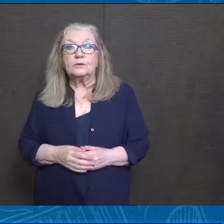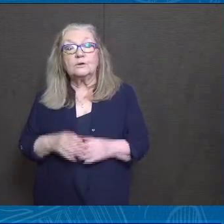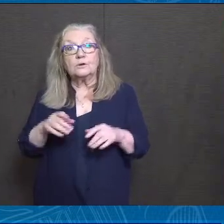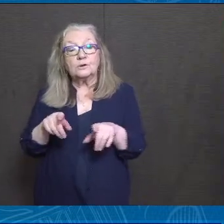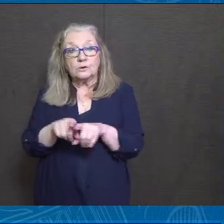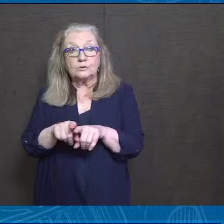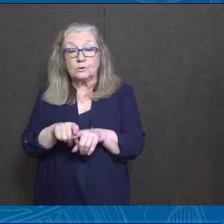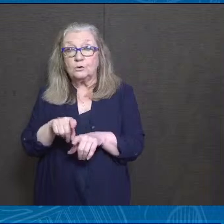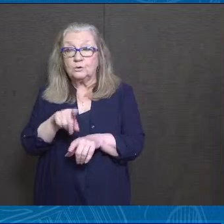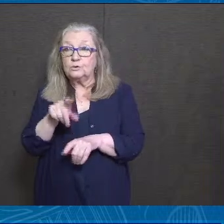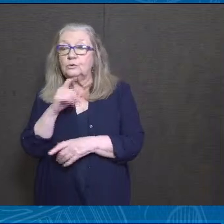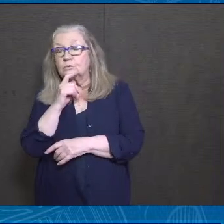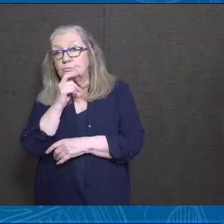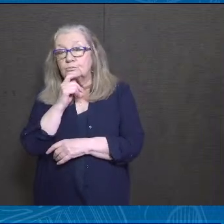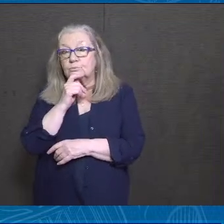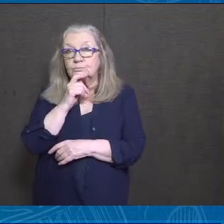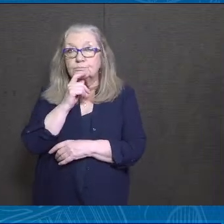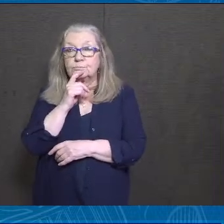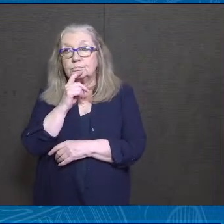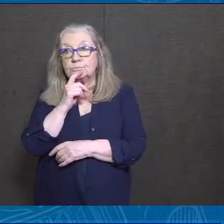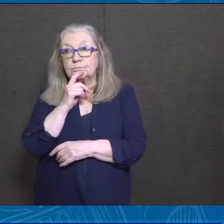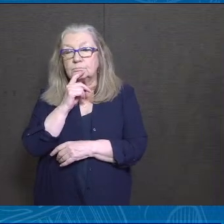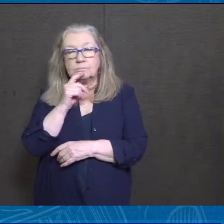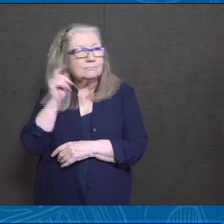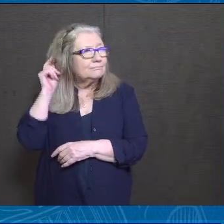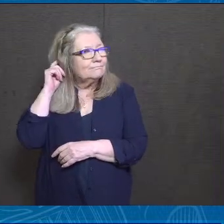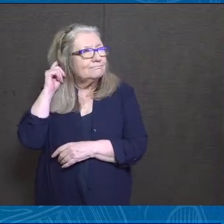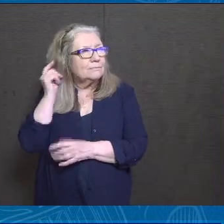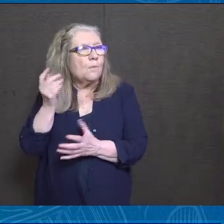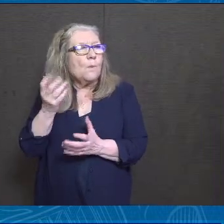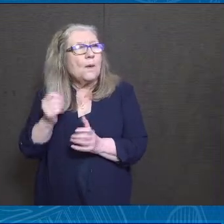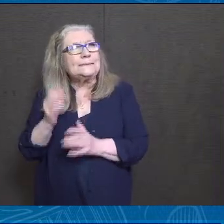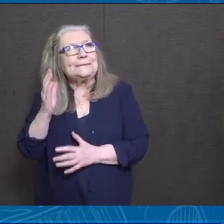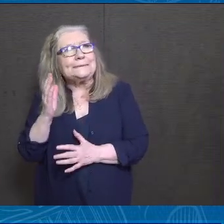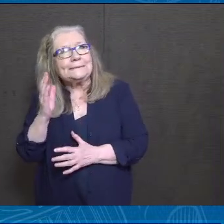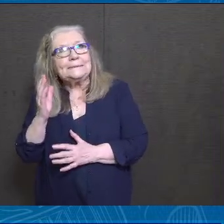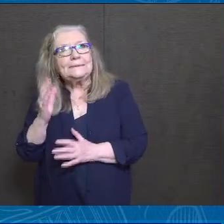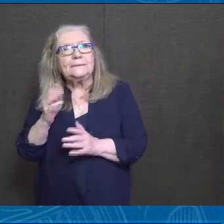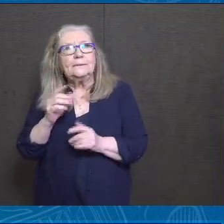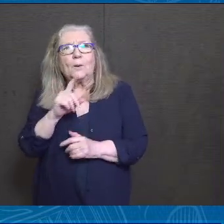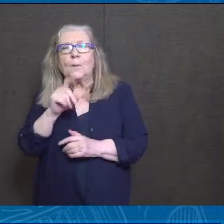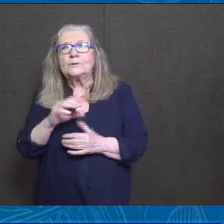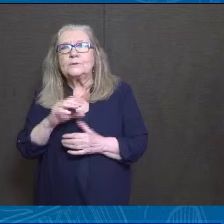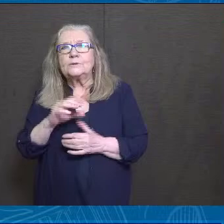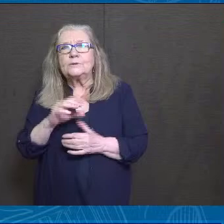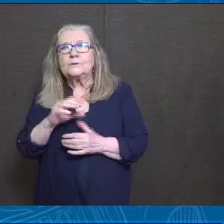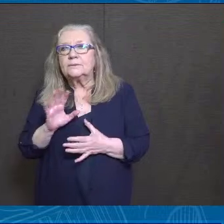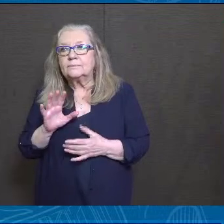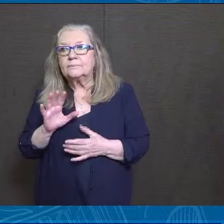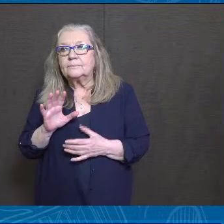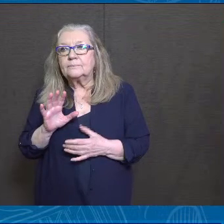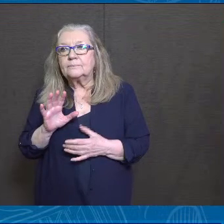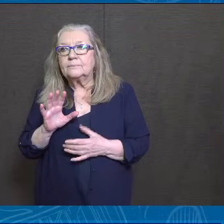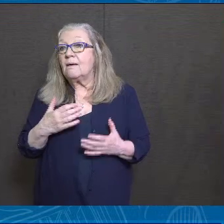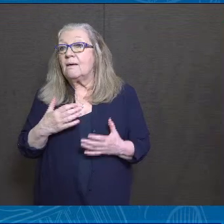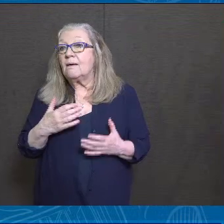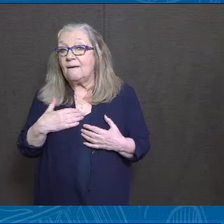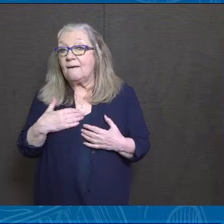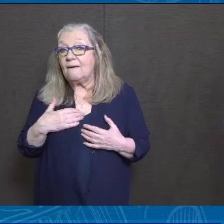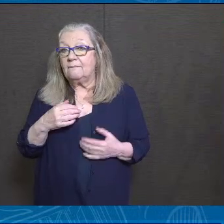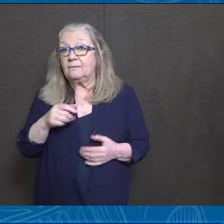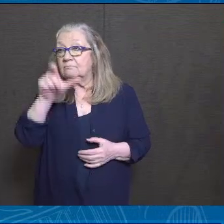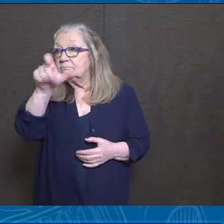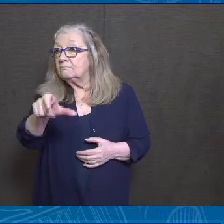Also, if you do have questions as well, please we have microphones